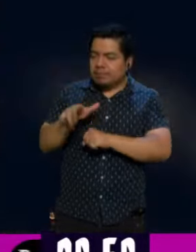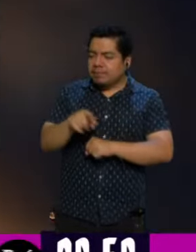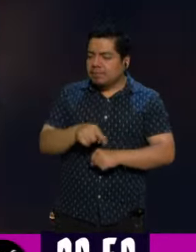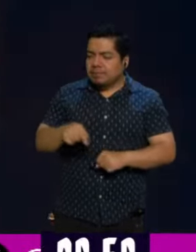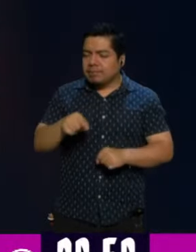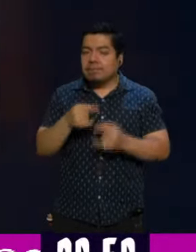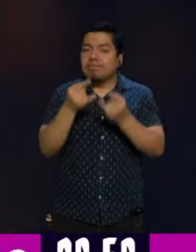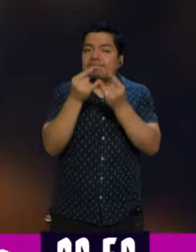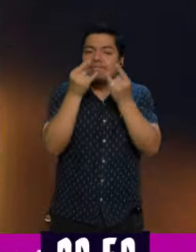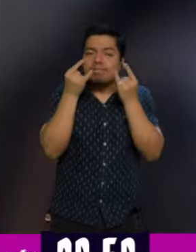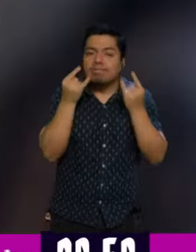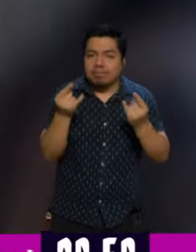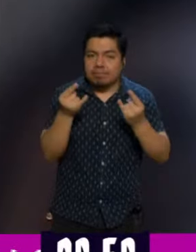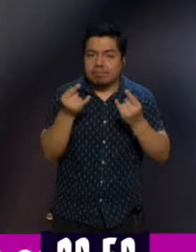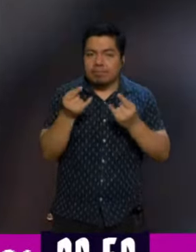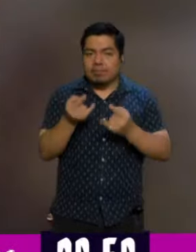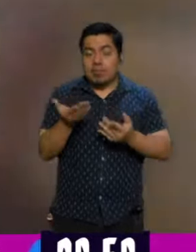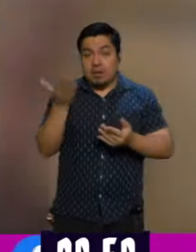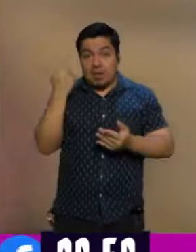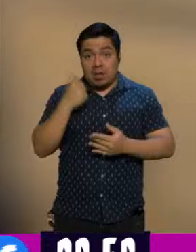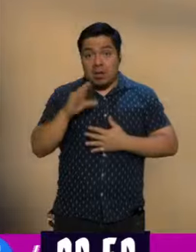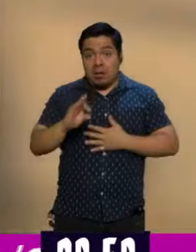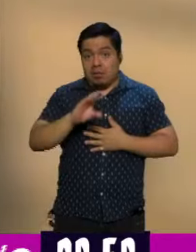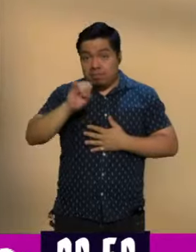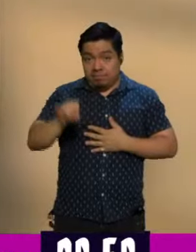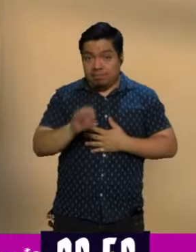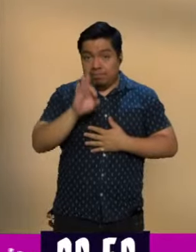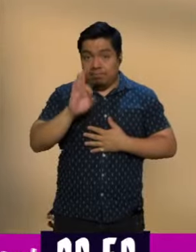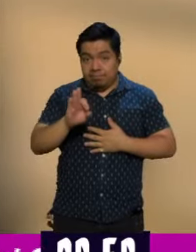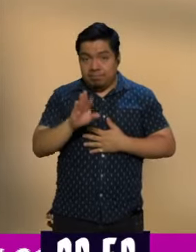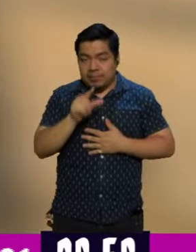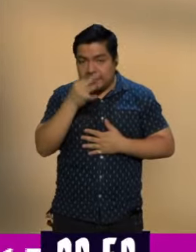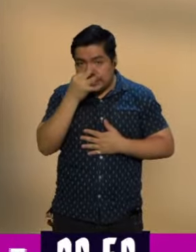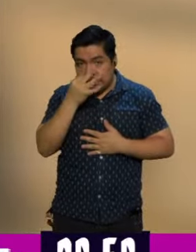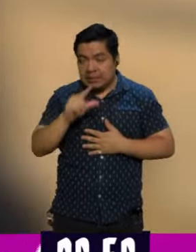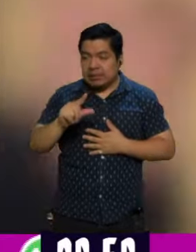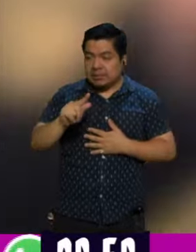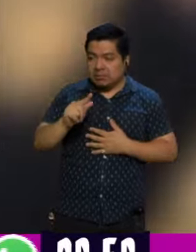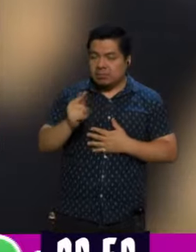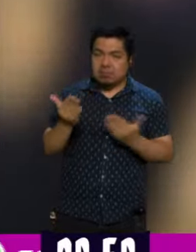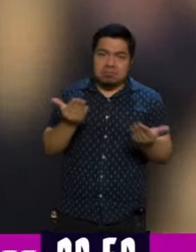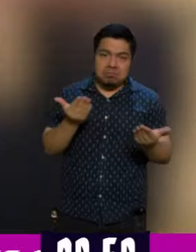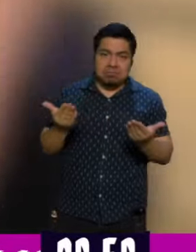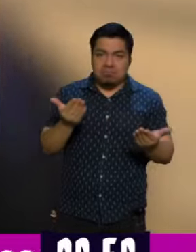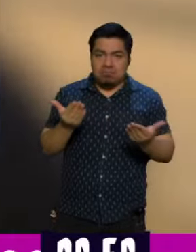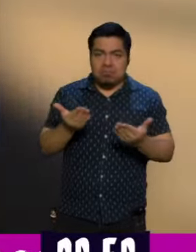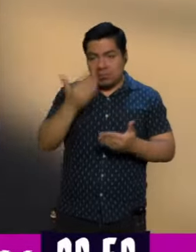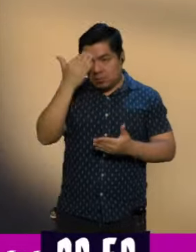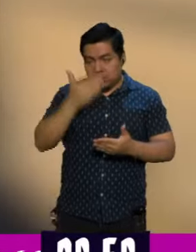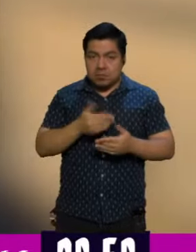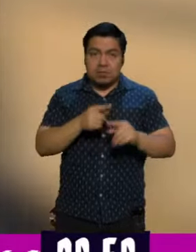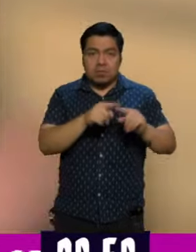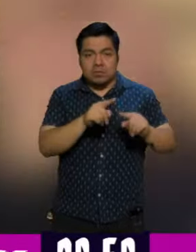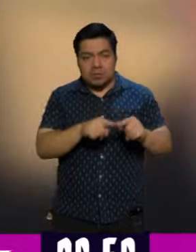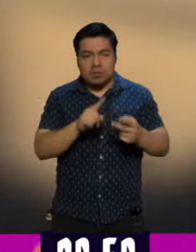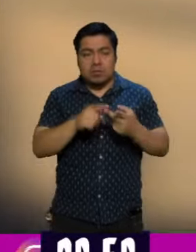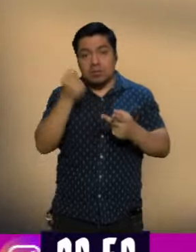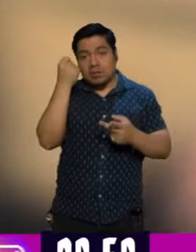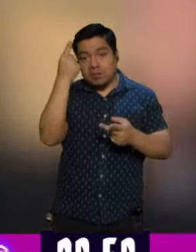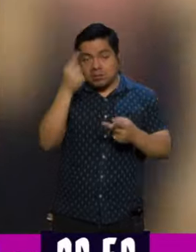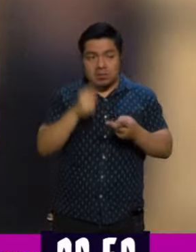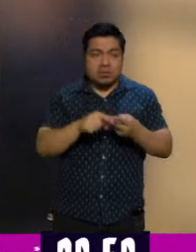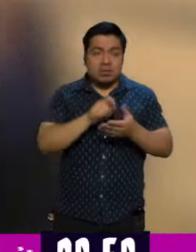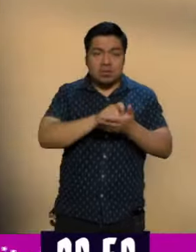the story of our show. Franklin was when he was 70. So he'd accomplished everything we know about as an inventor, as a